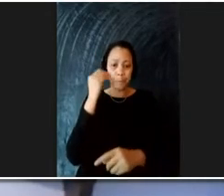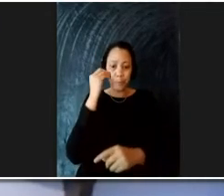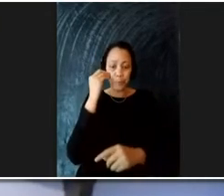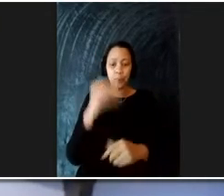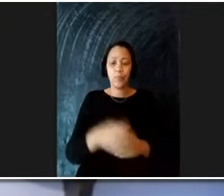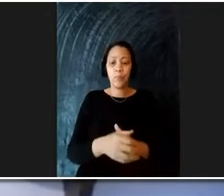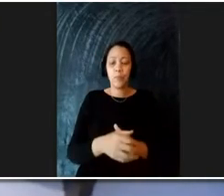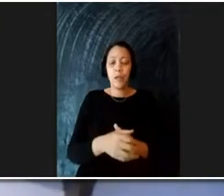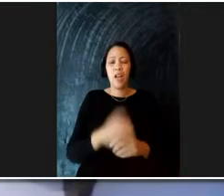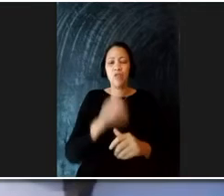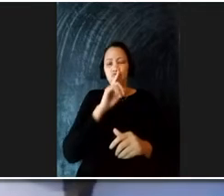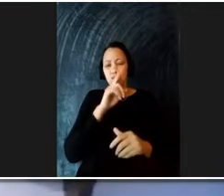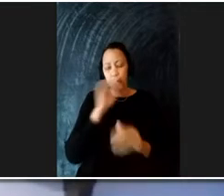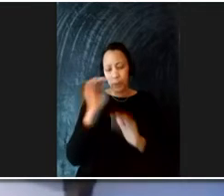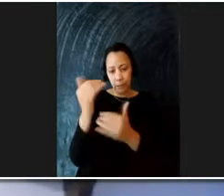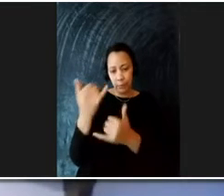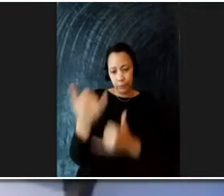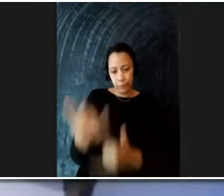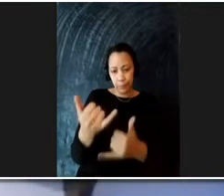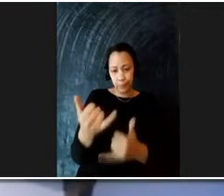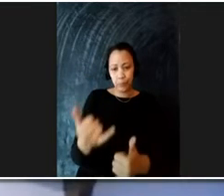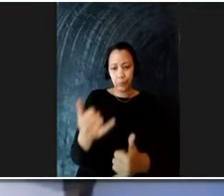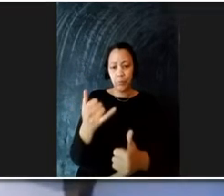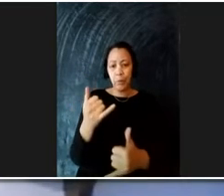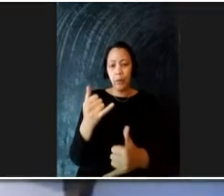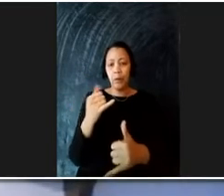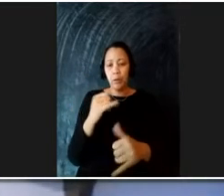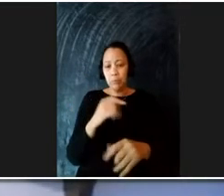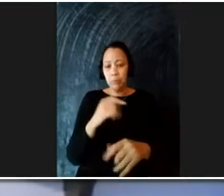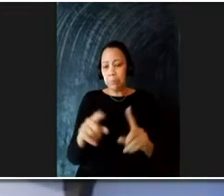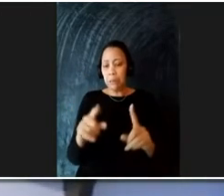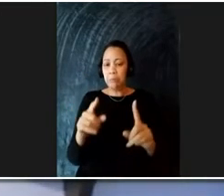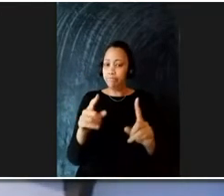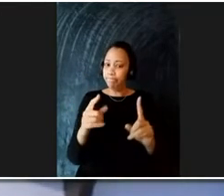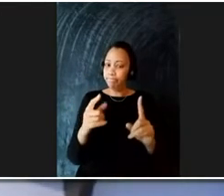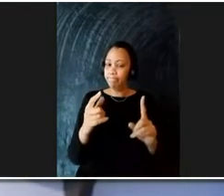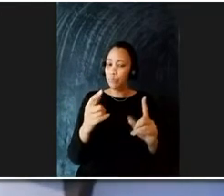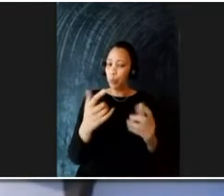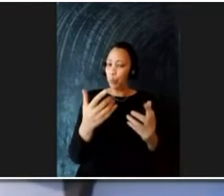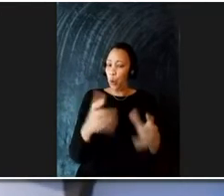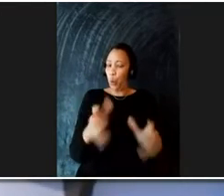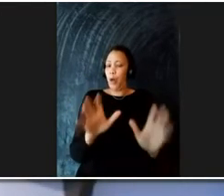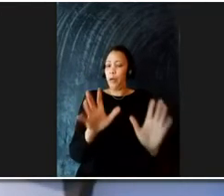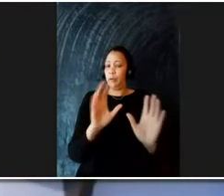available um they are historically difficult to access for